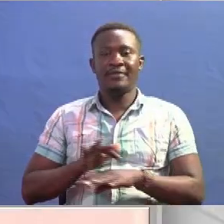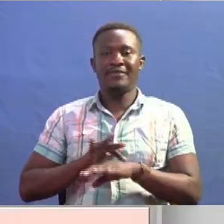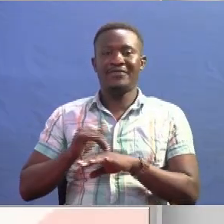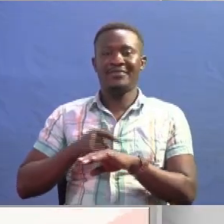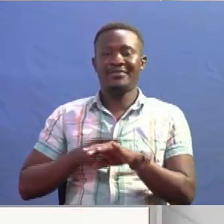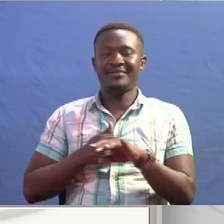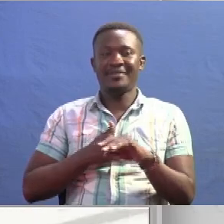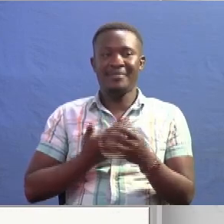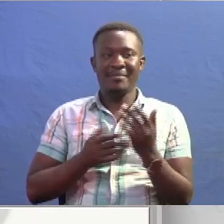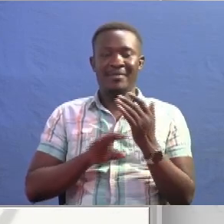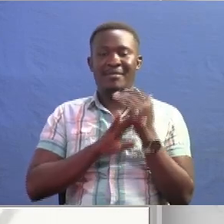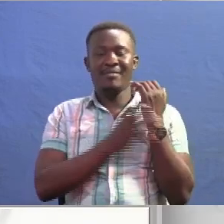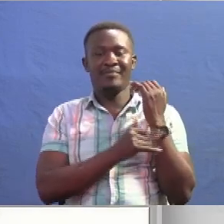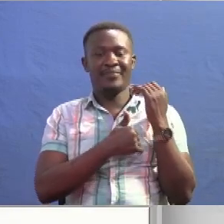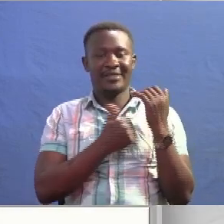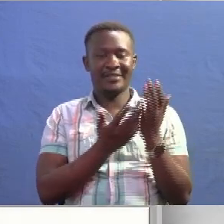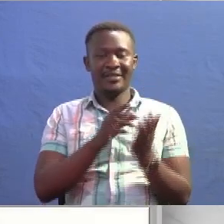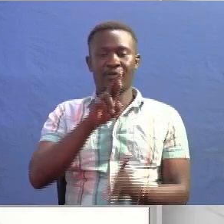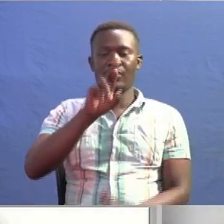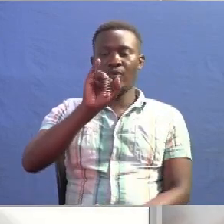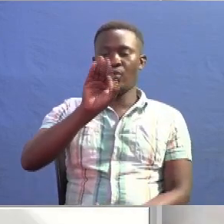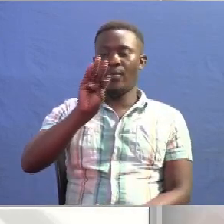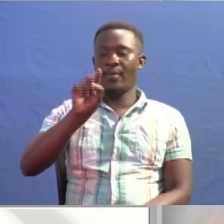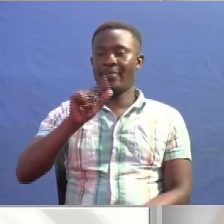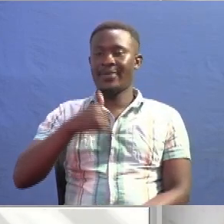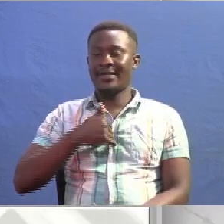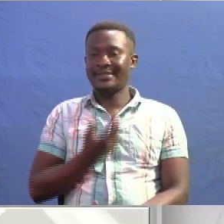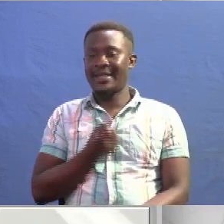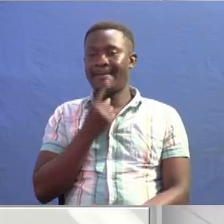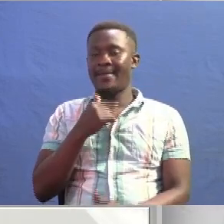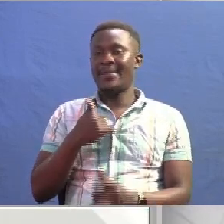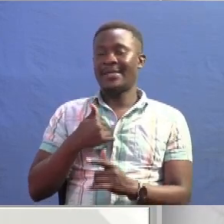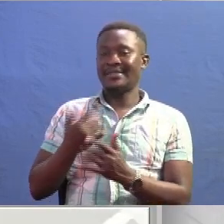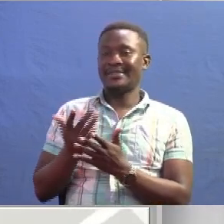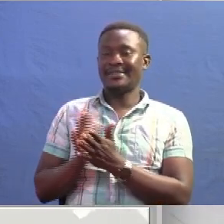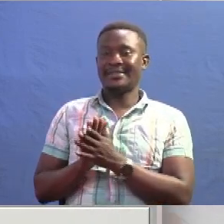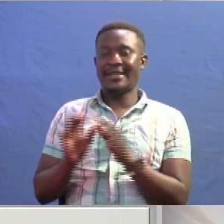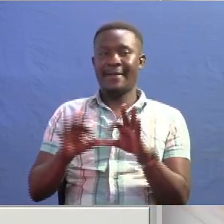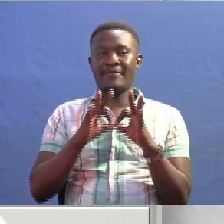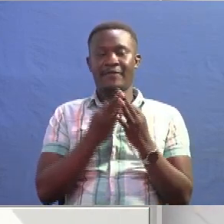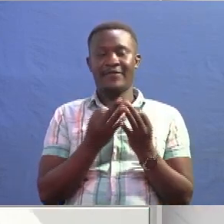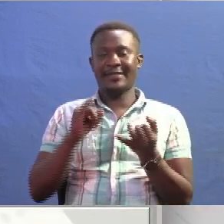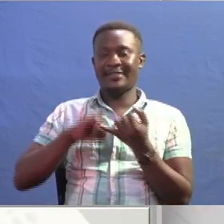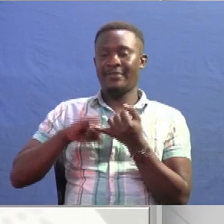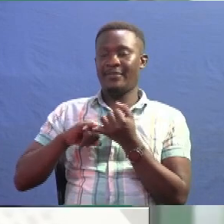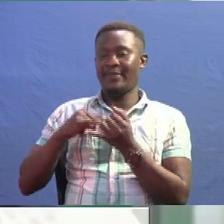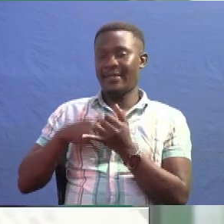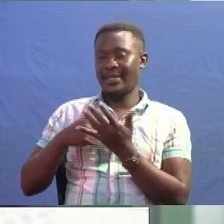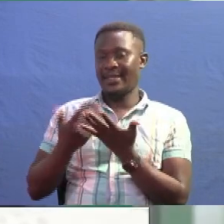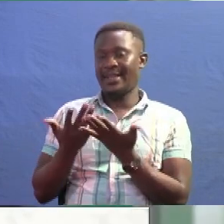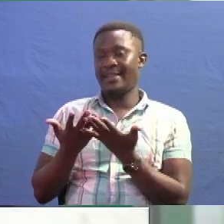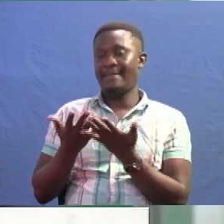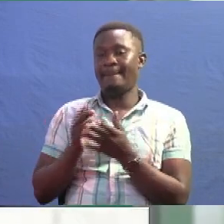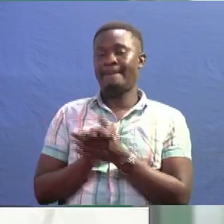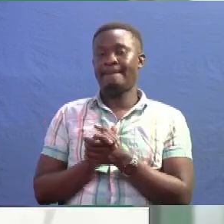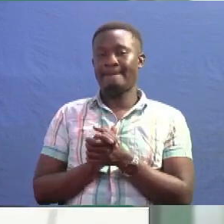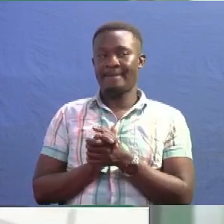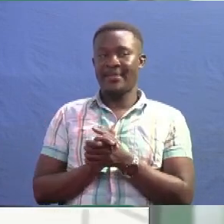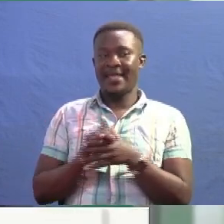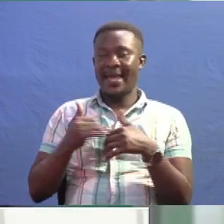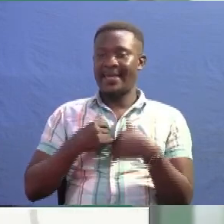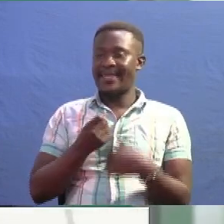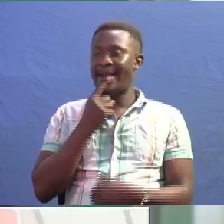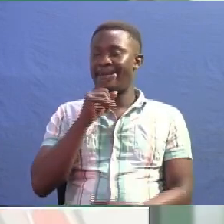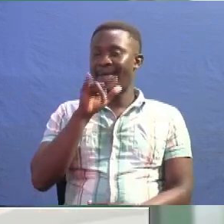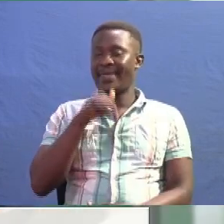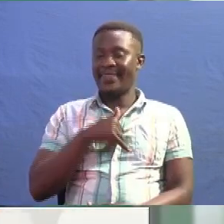pregnancy such as rubella, use of certain medications, and interfamily marriages in rare cases. There are some medications that